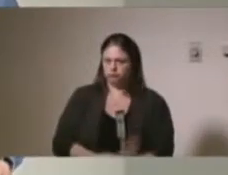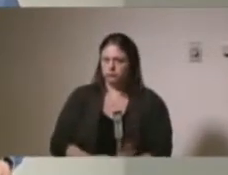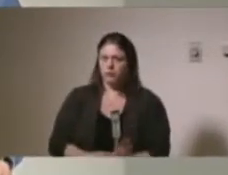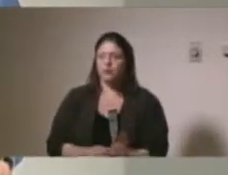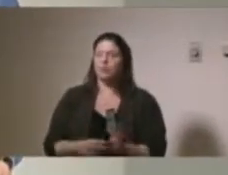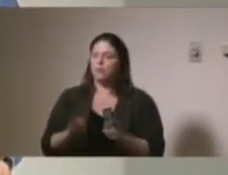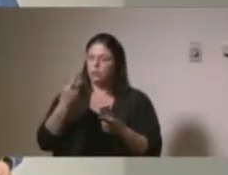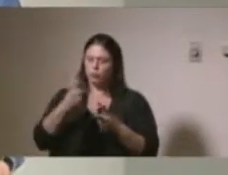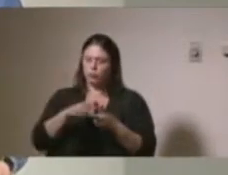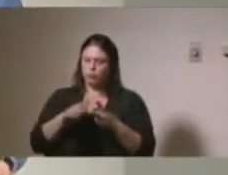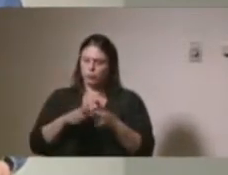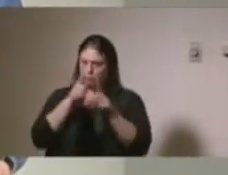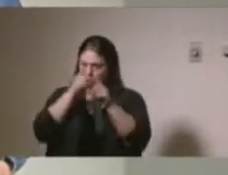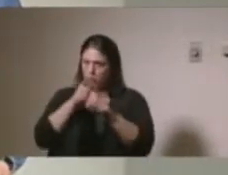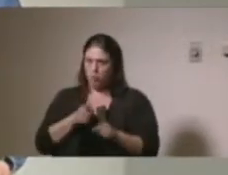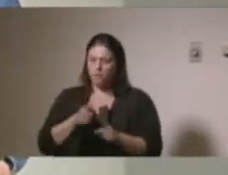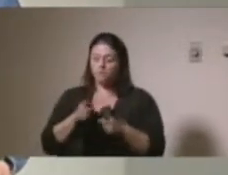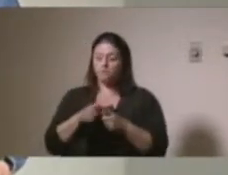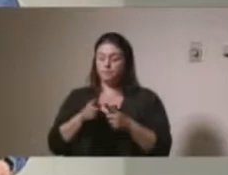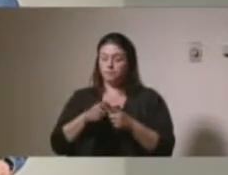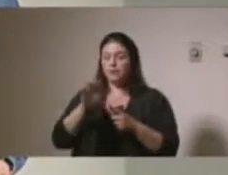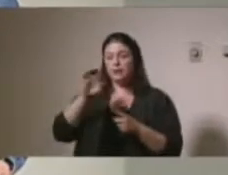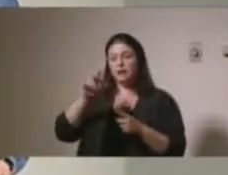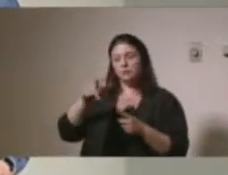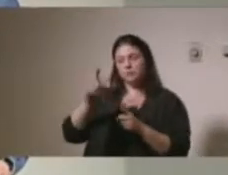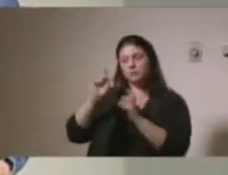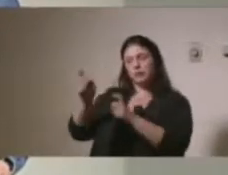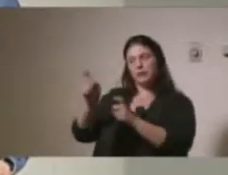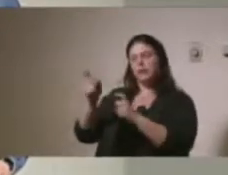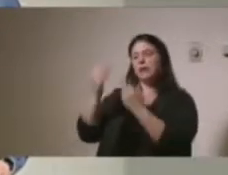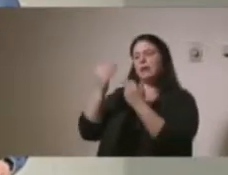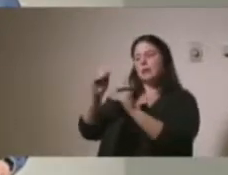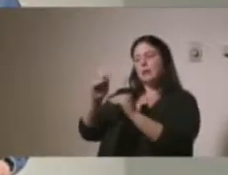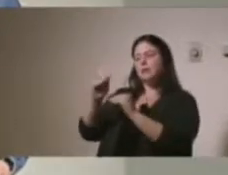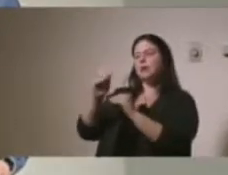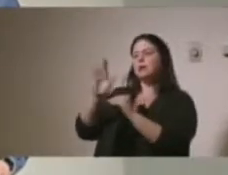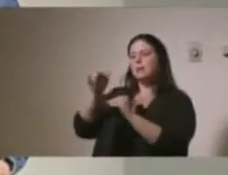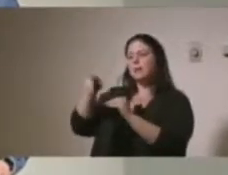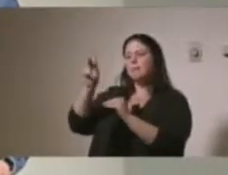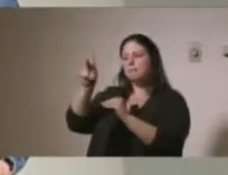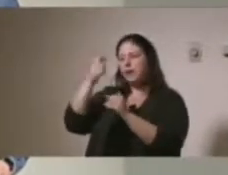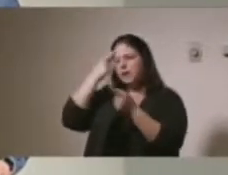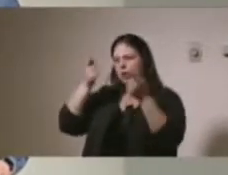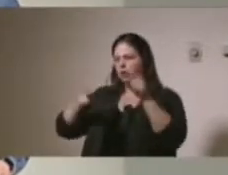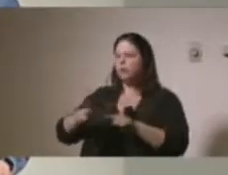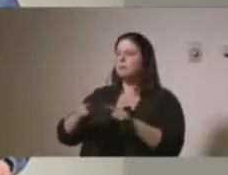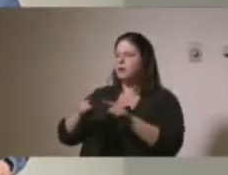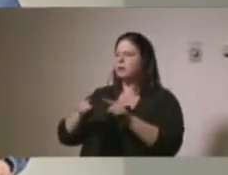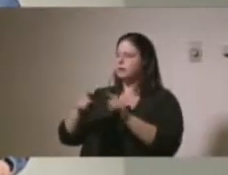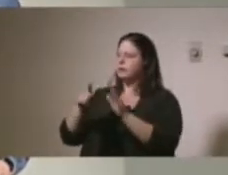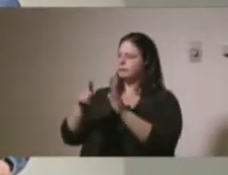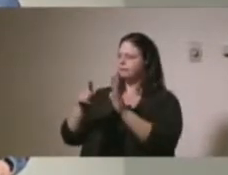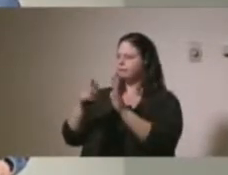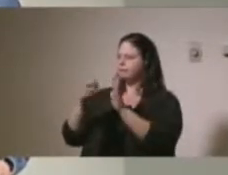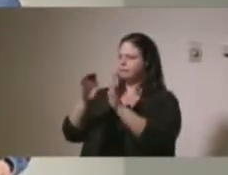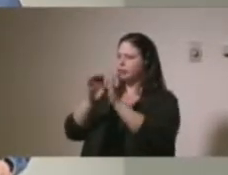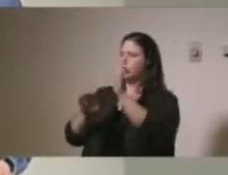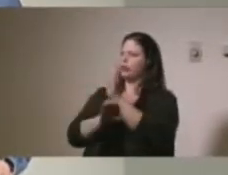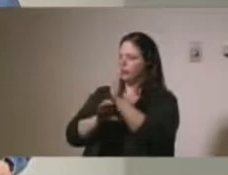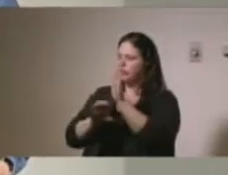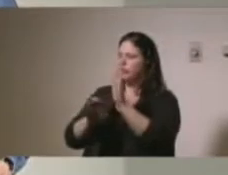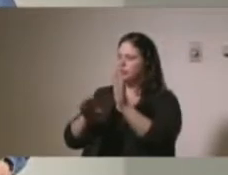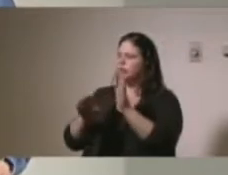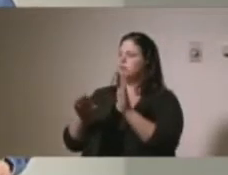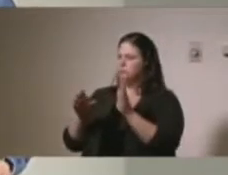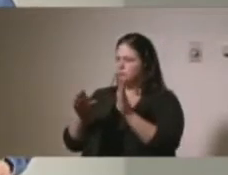points, is that Canada Post be granted a limited banking charter to start providing these types of services where we can get this petition around the